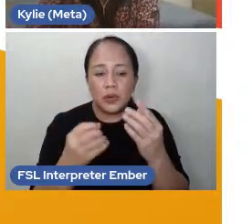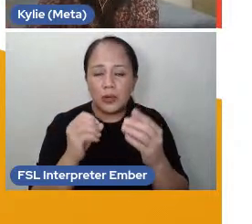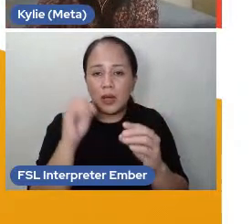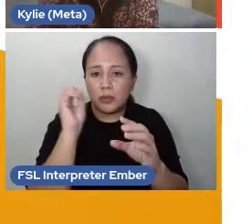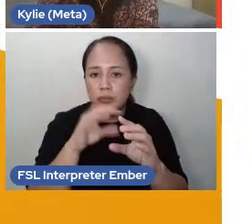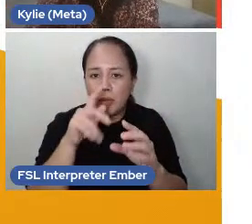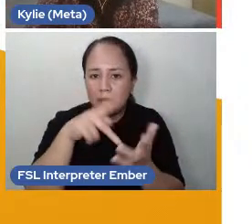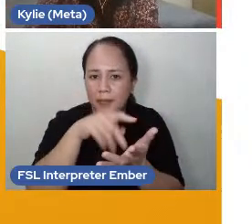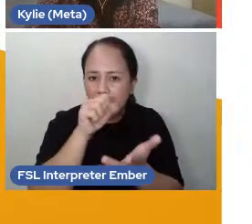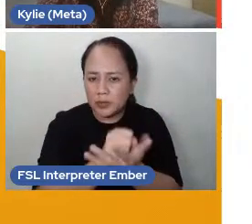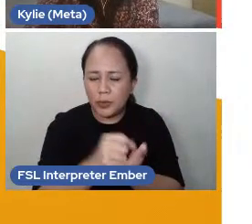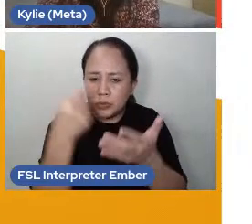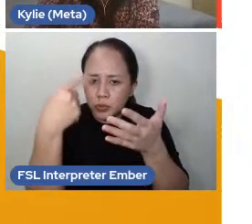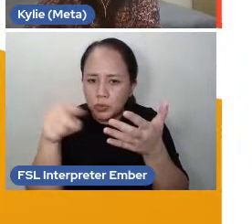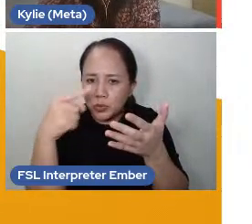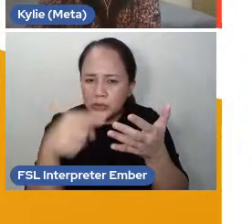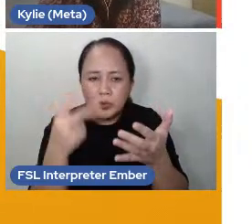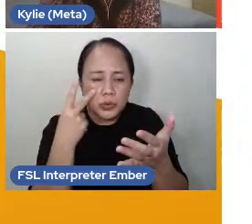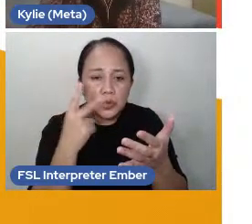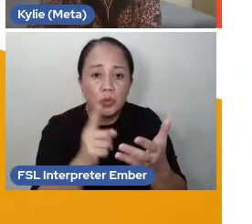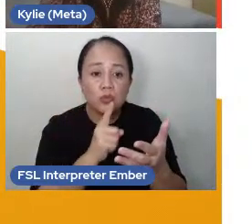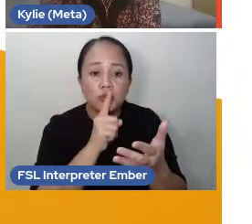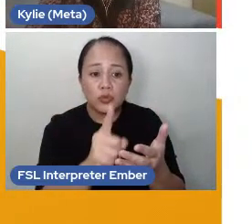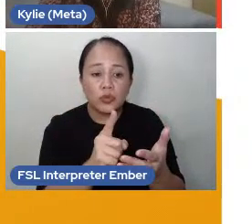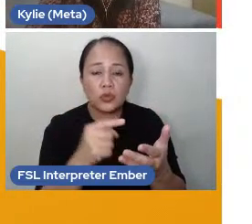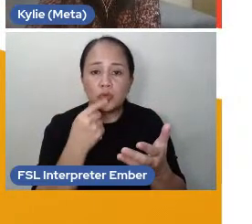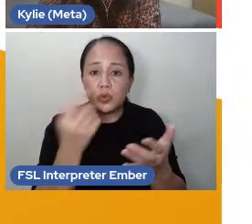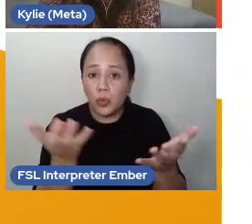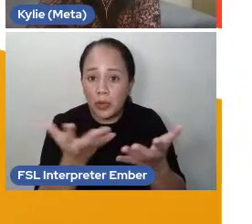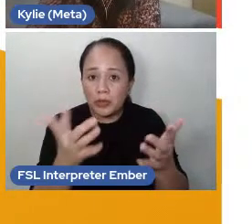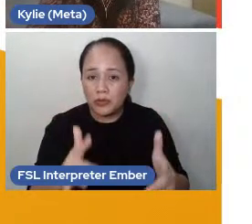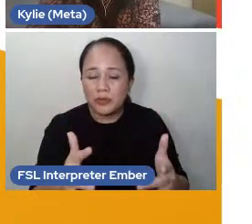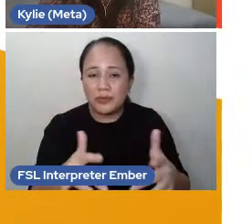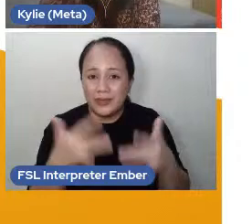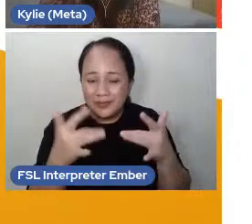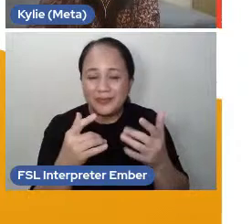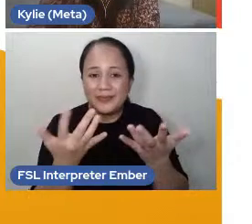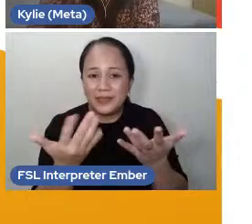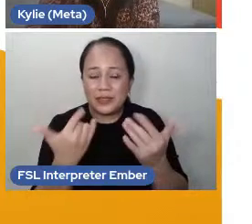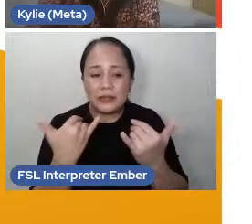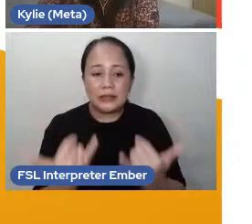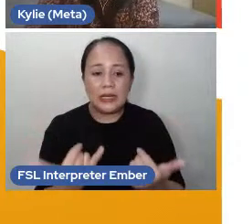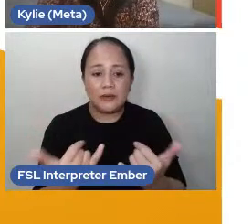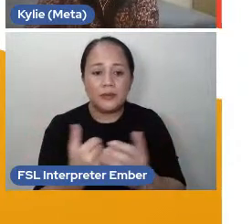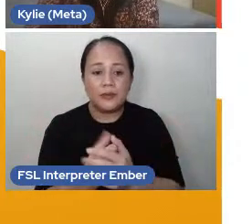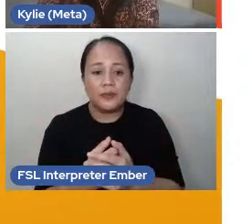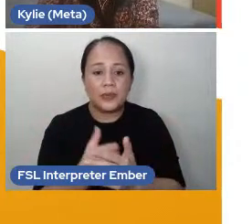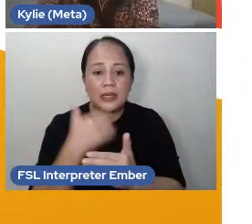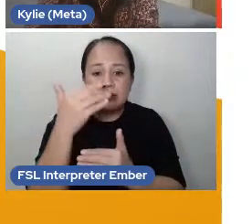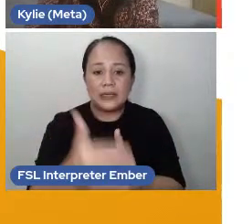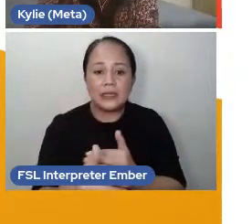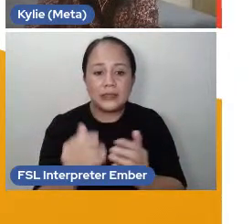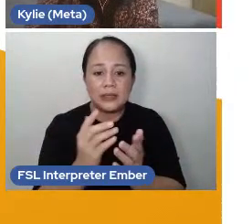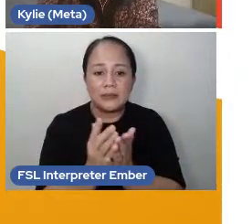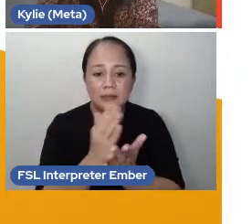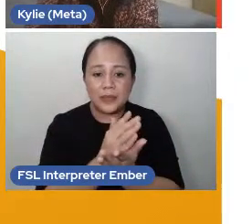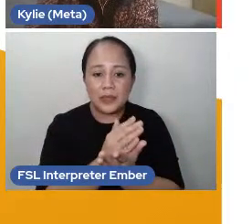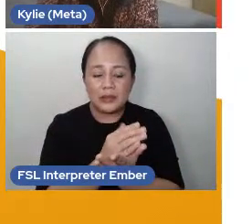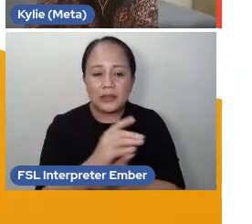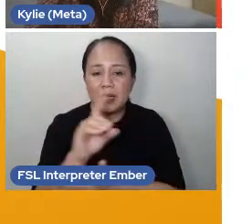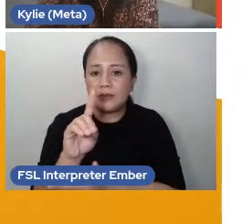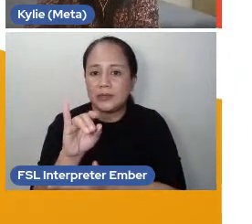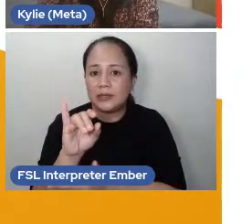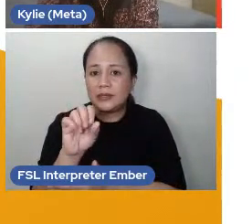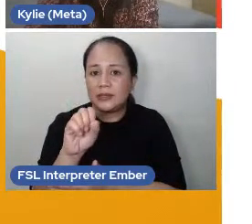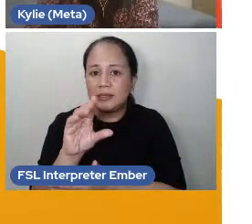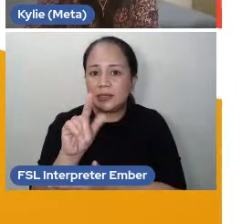we're checking to see you are who you say you are. The second step is to set up a paid for by disclaimer. So this